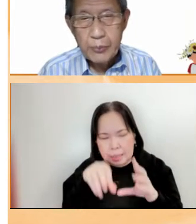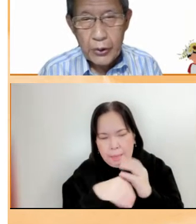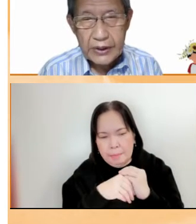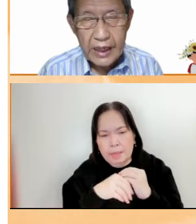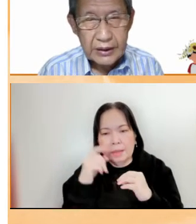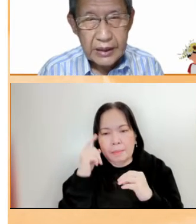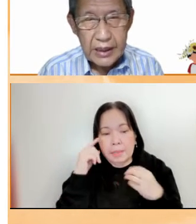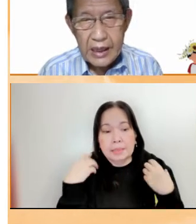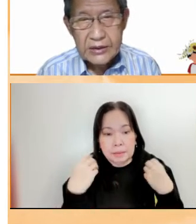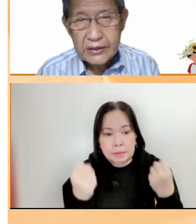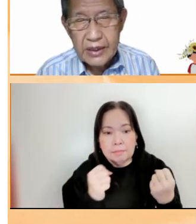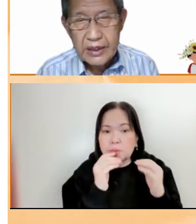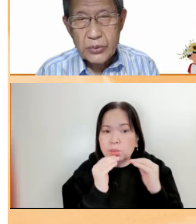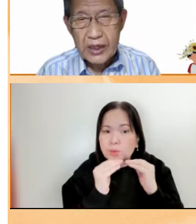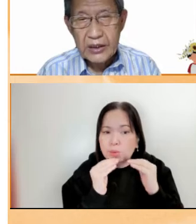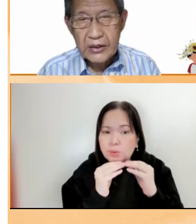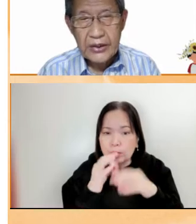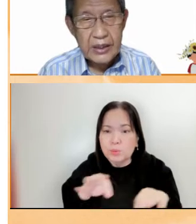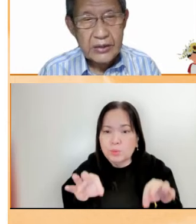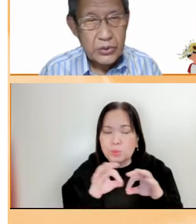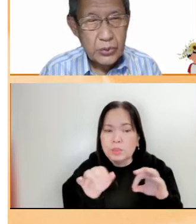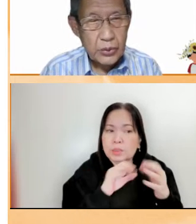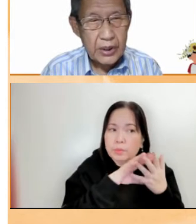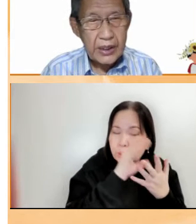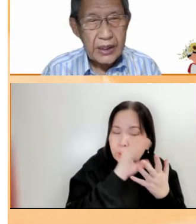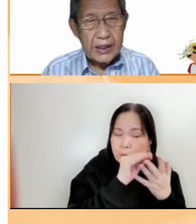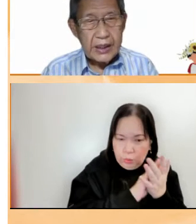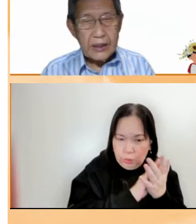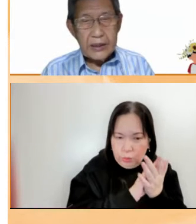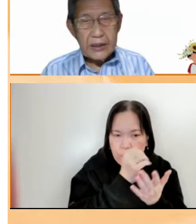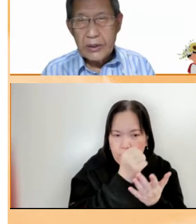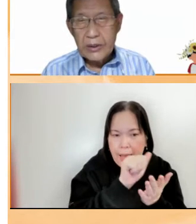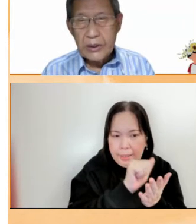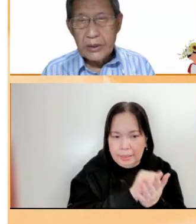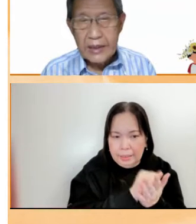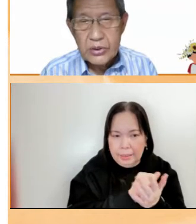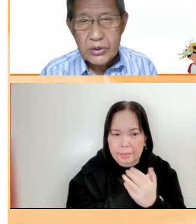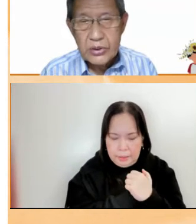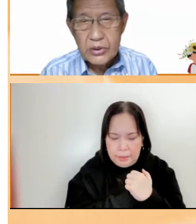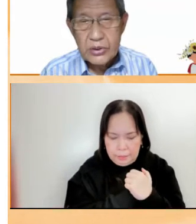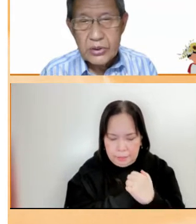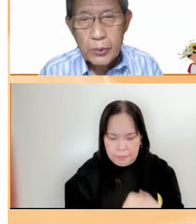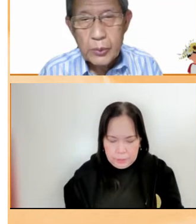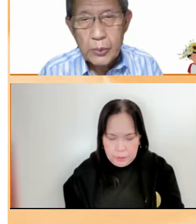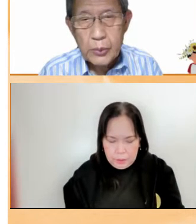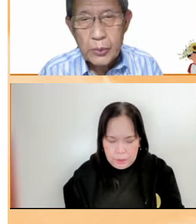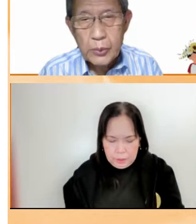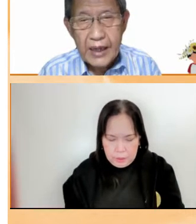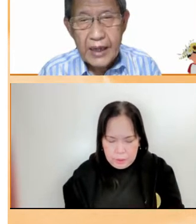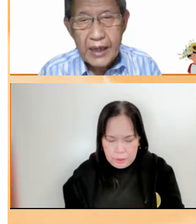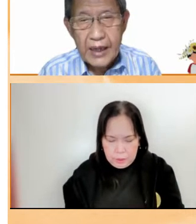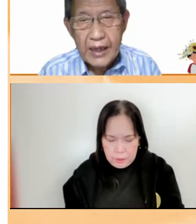equally important as the things we are learning in school. So that school should be able